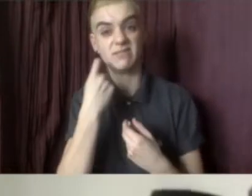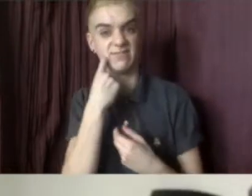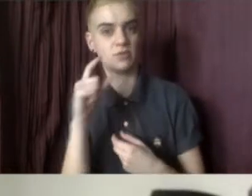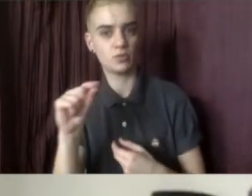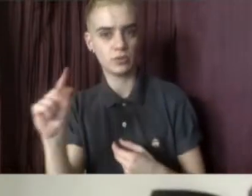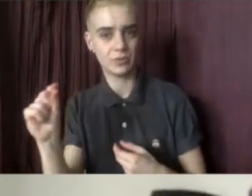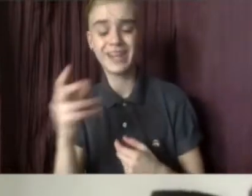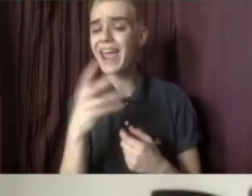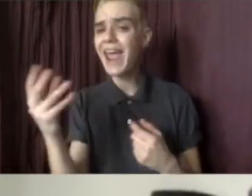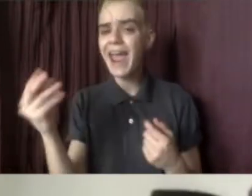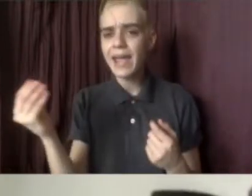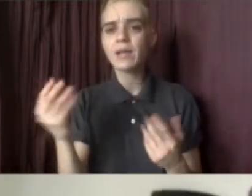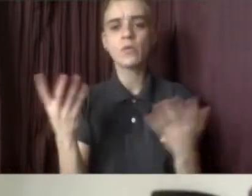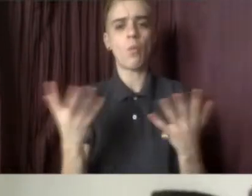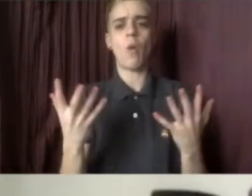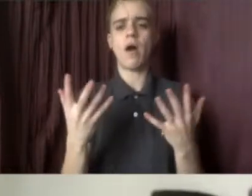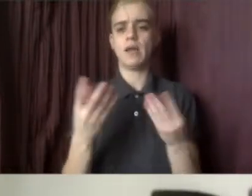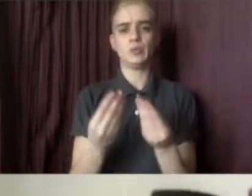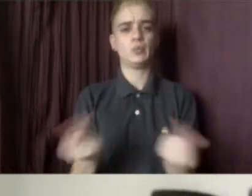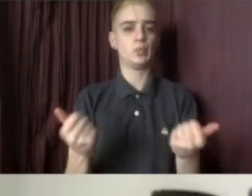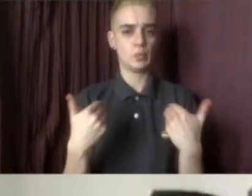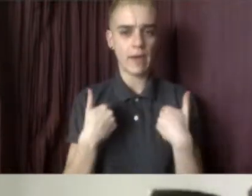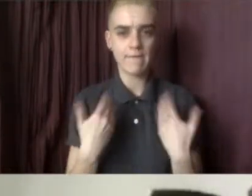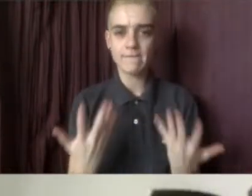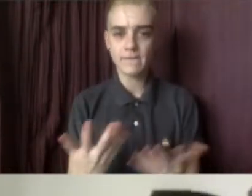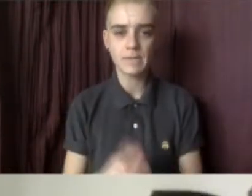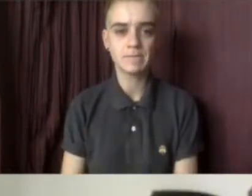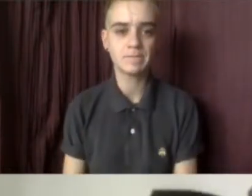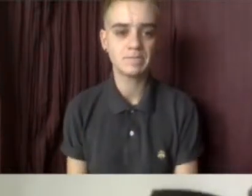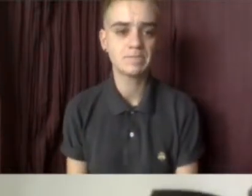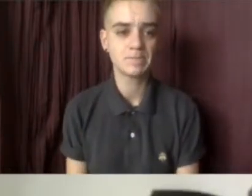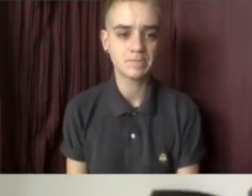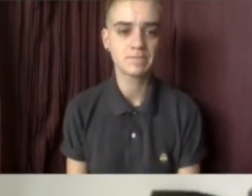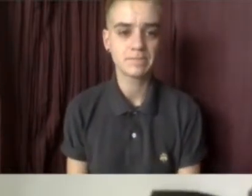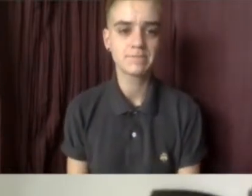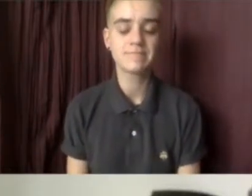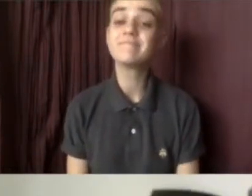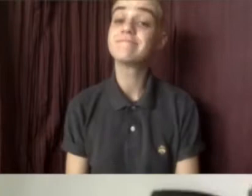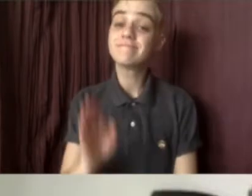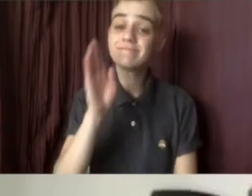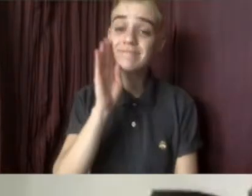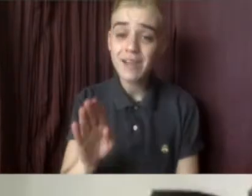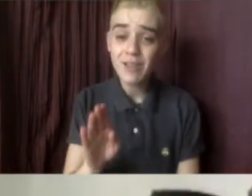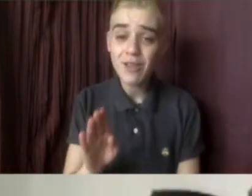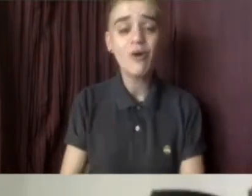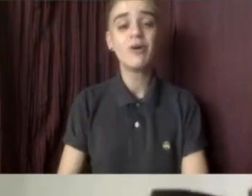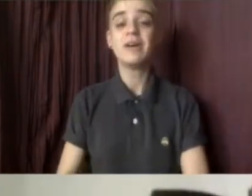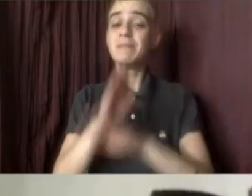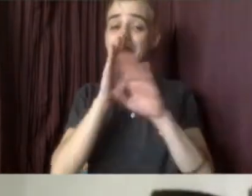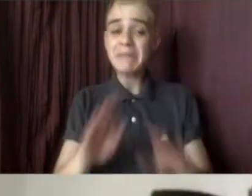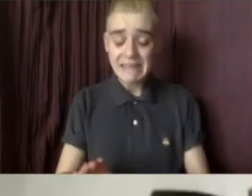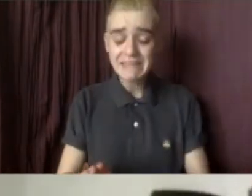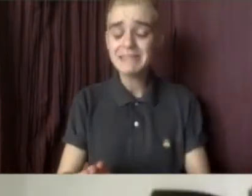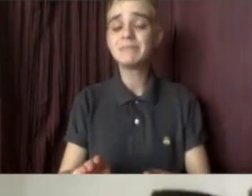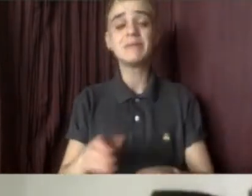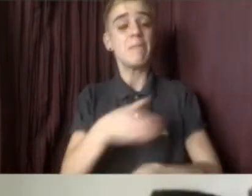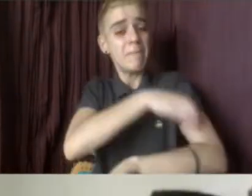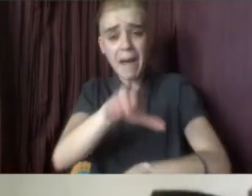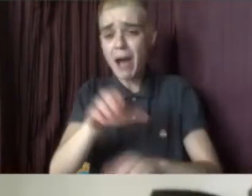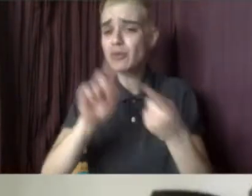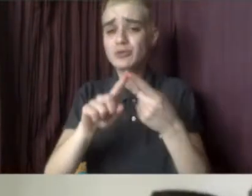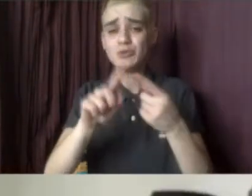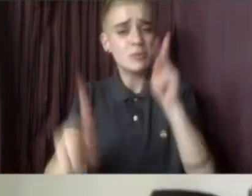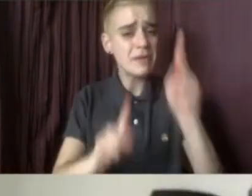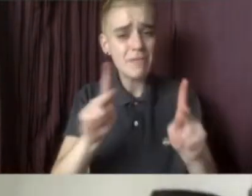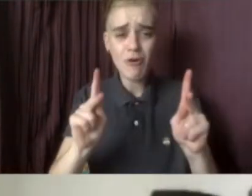for the Center for Disability Rights. We are a CIL, which is a Center for Independent Living, which are non-residential centers where people